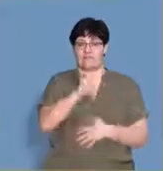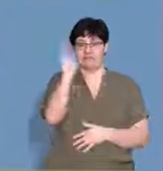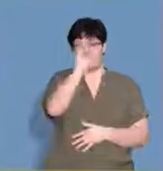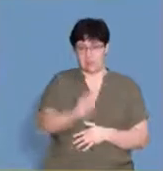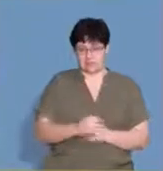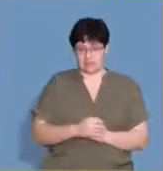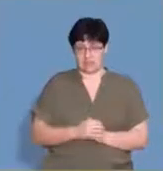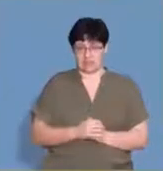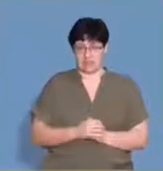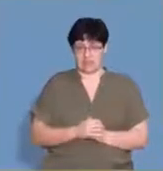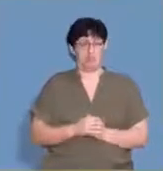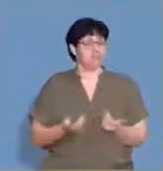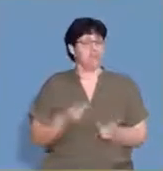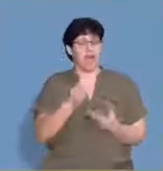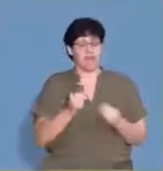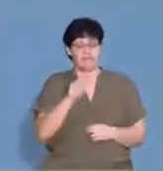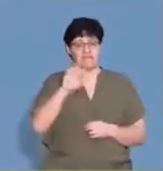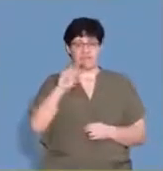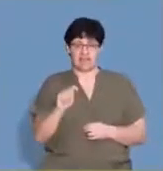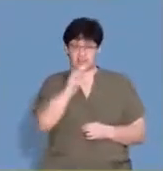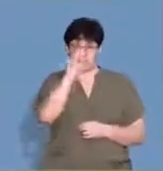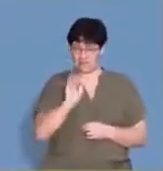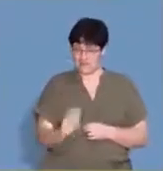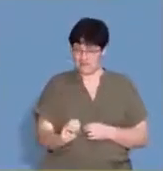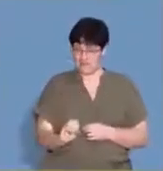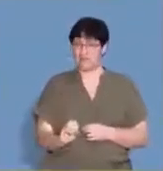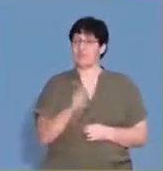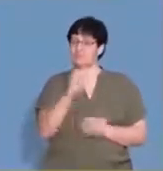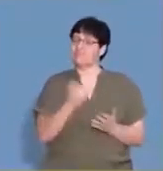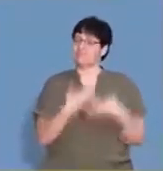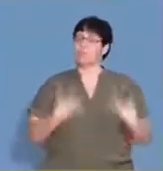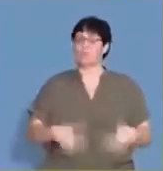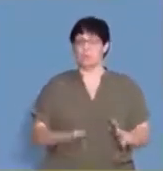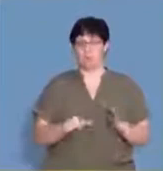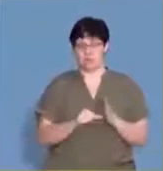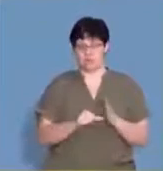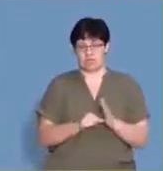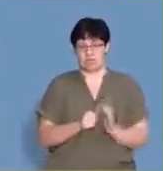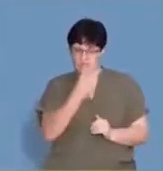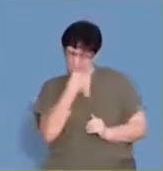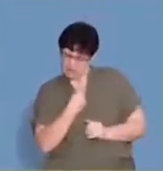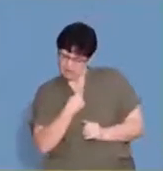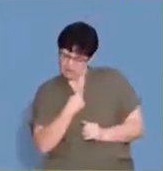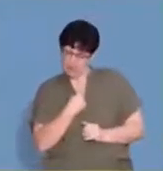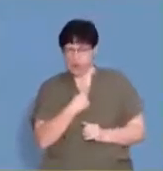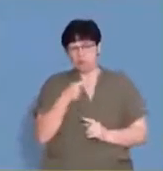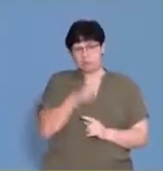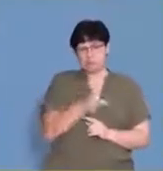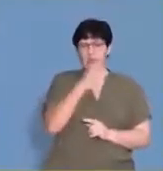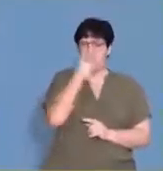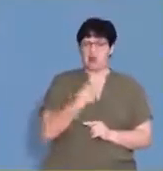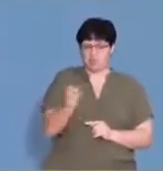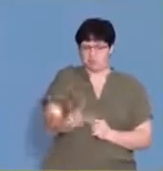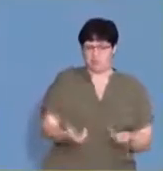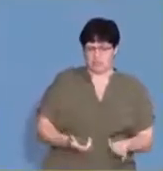15%. Now whenever you have a VAT question, it's really important for you to actually ask yourself, what are they asking